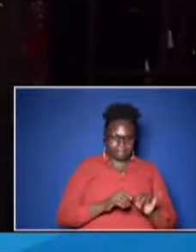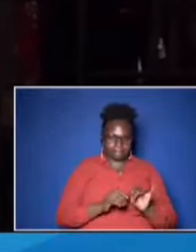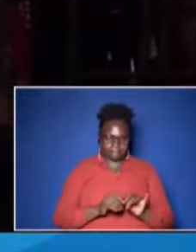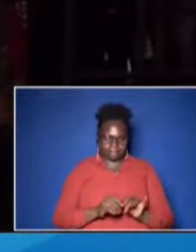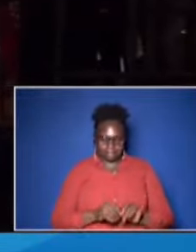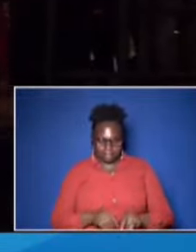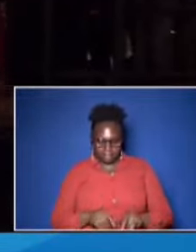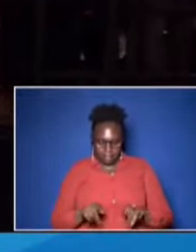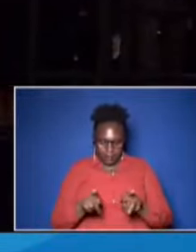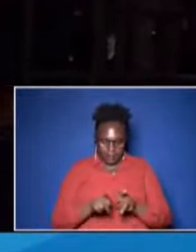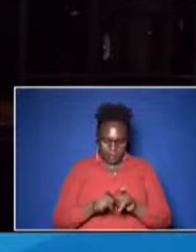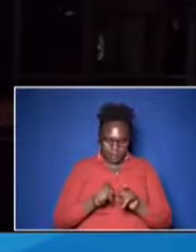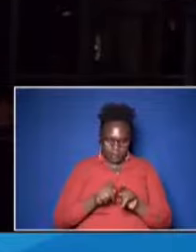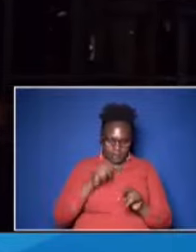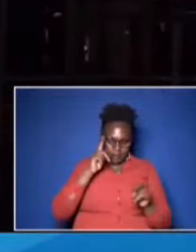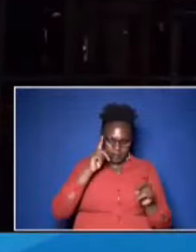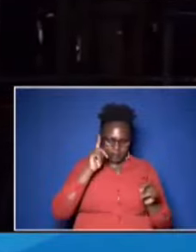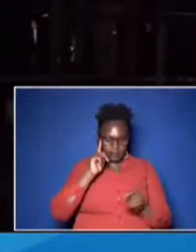LIF